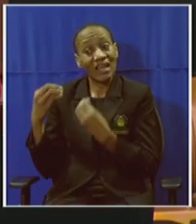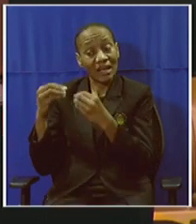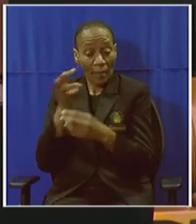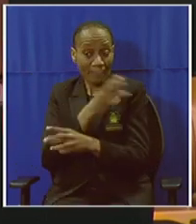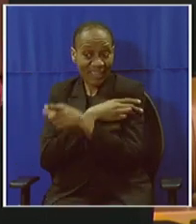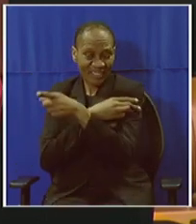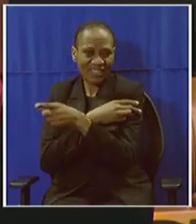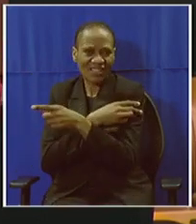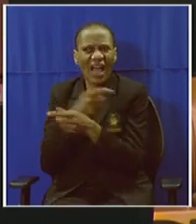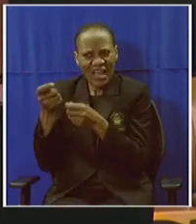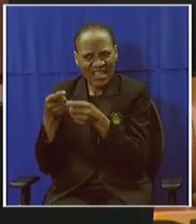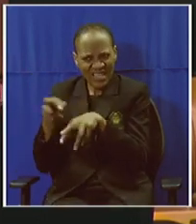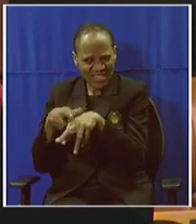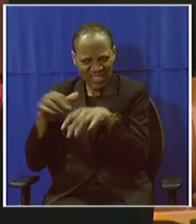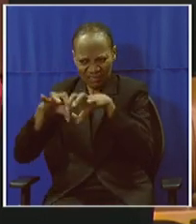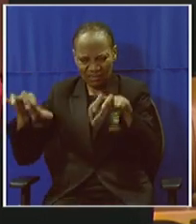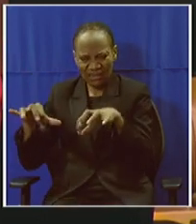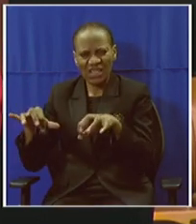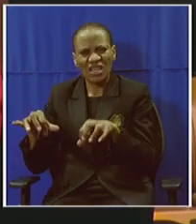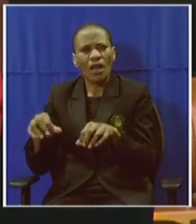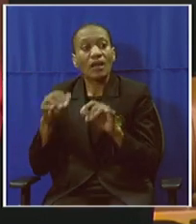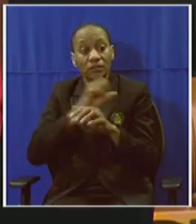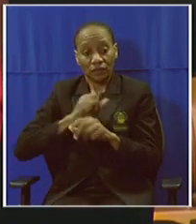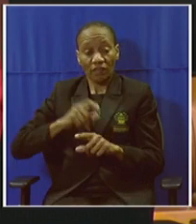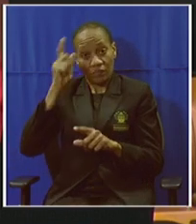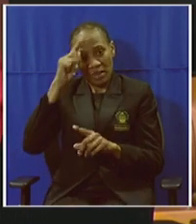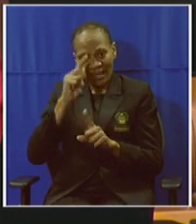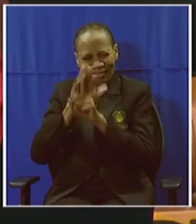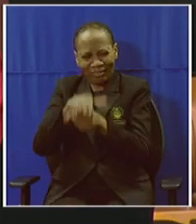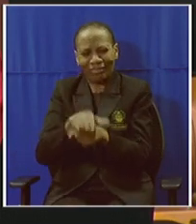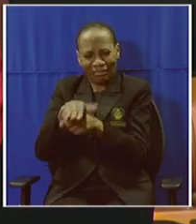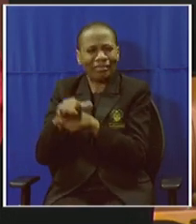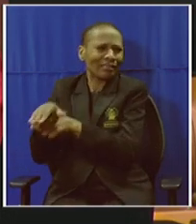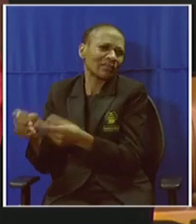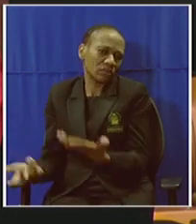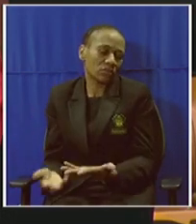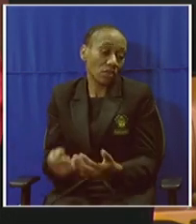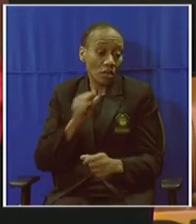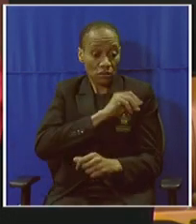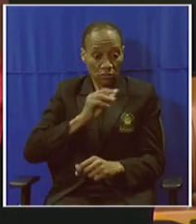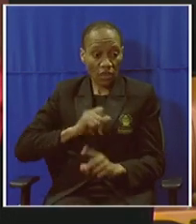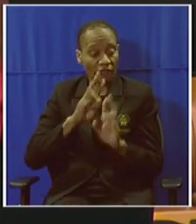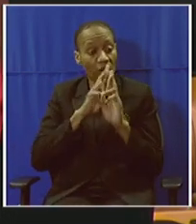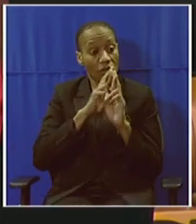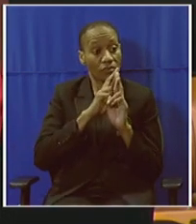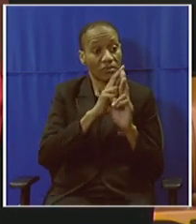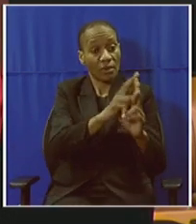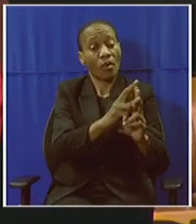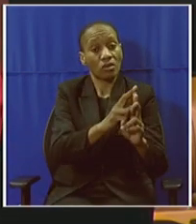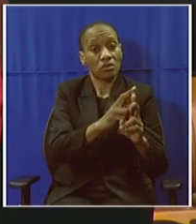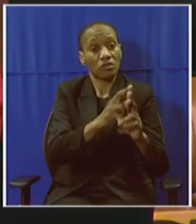treat black workers as slaves. Workers have reported the issue to their labor